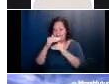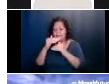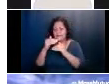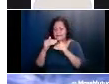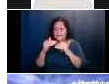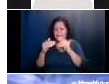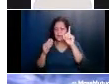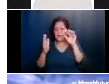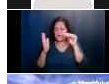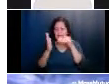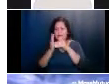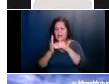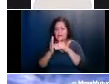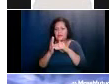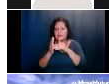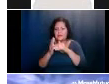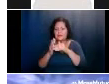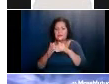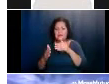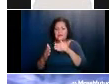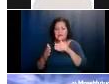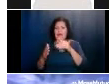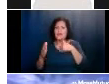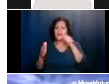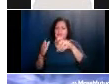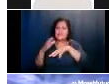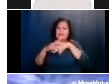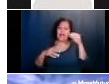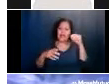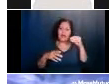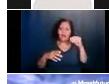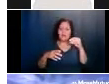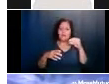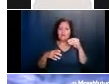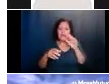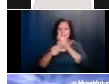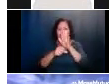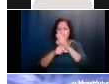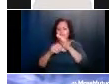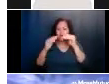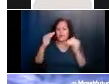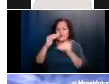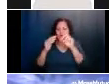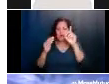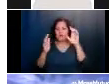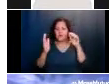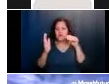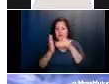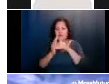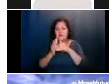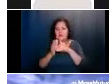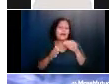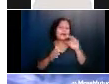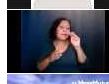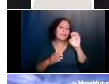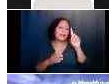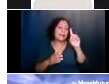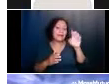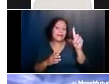the balance back down below 100. Medicaid eligibility is not affected by